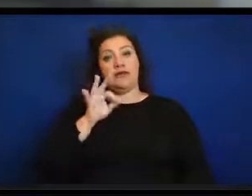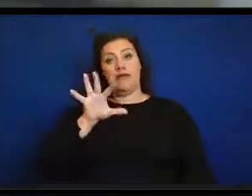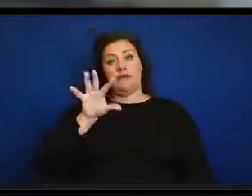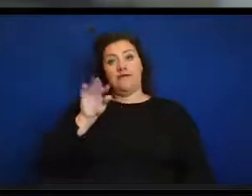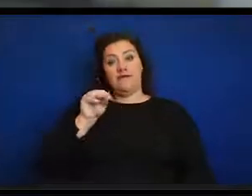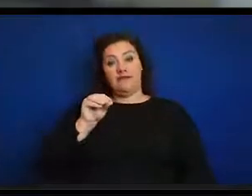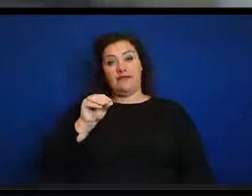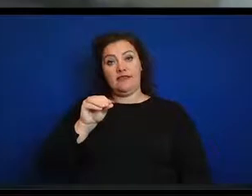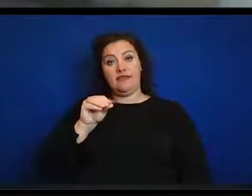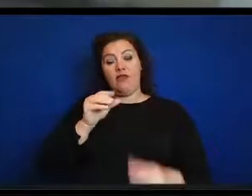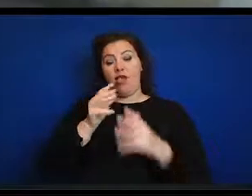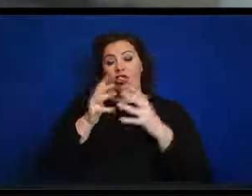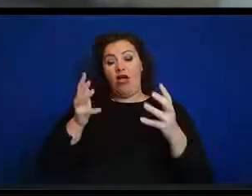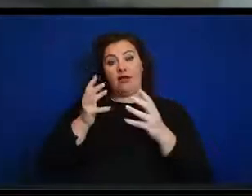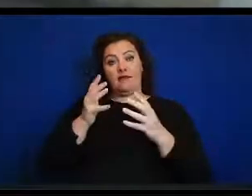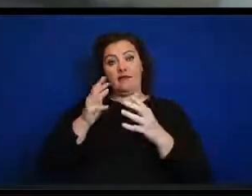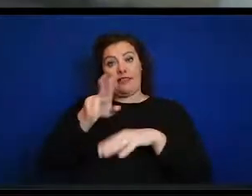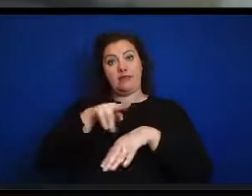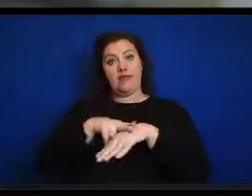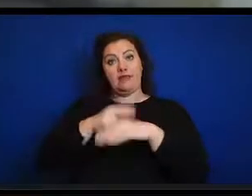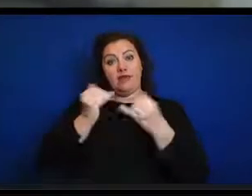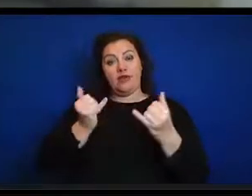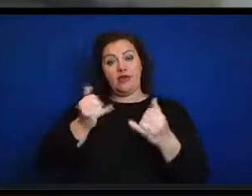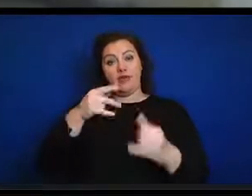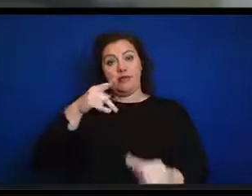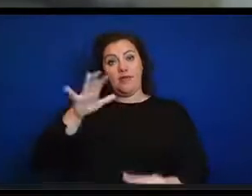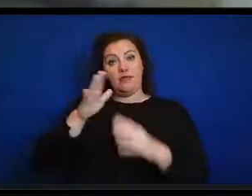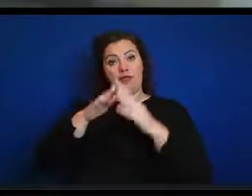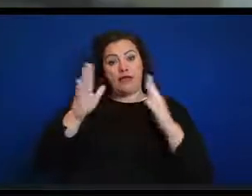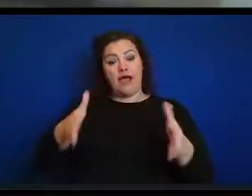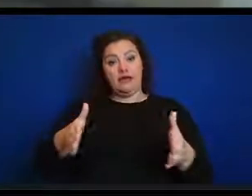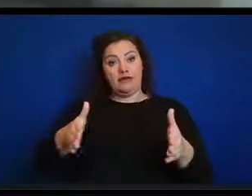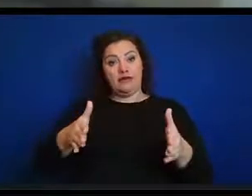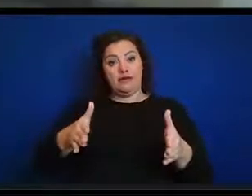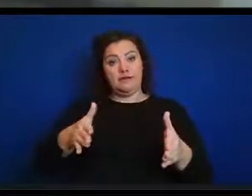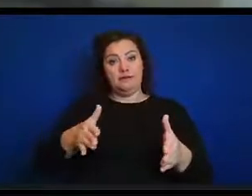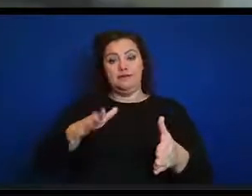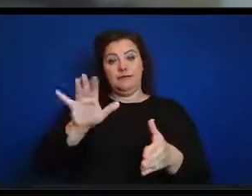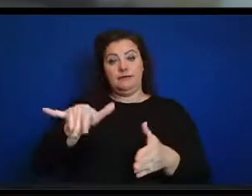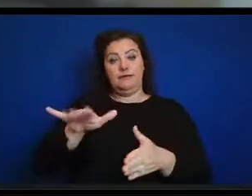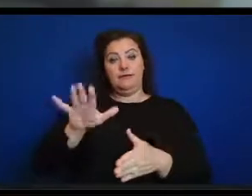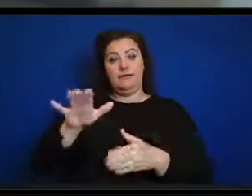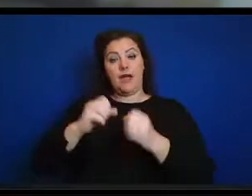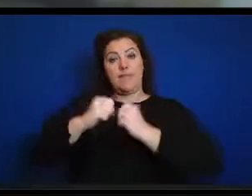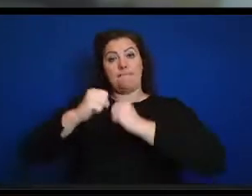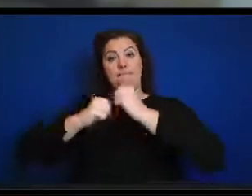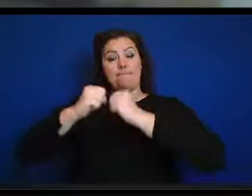much of the nation's current public housing stock was constructed. Only